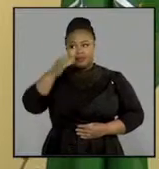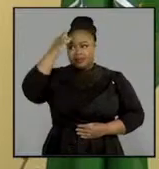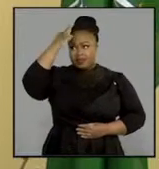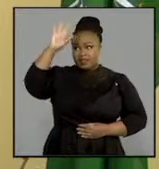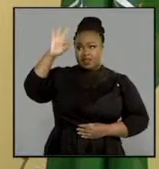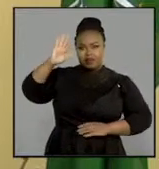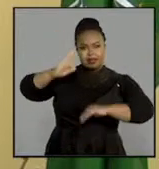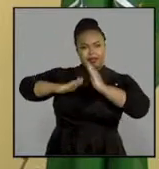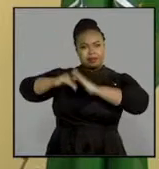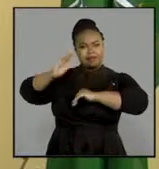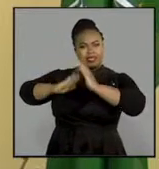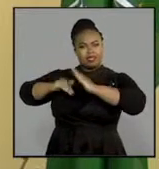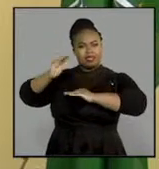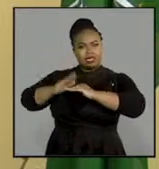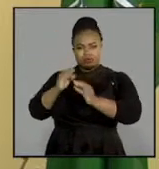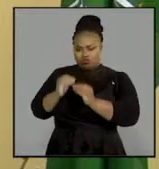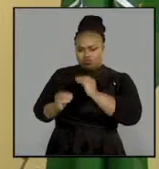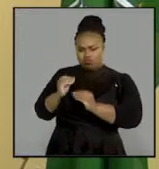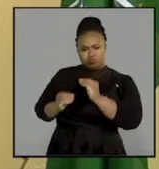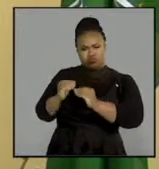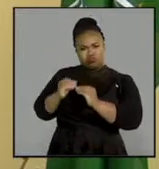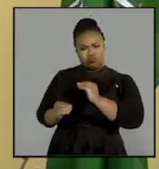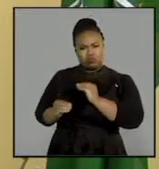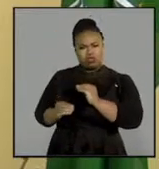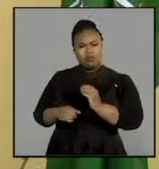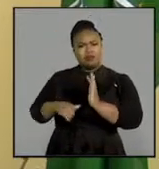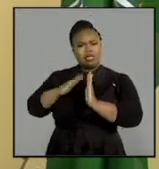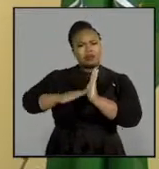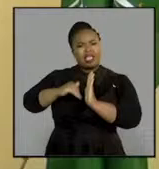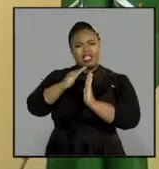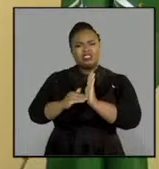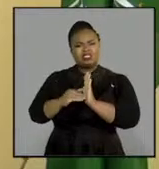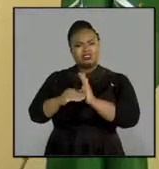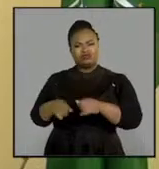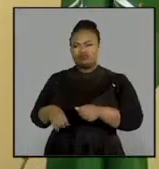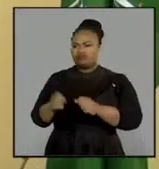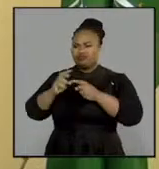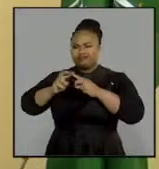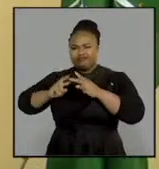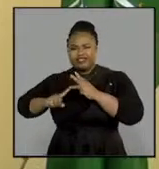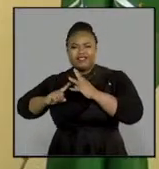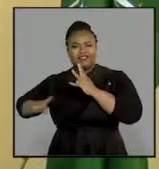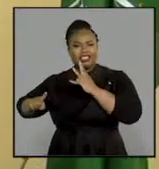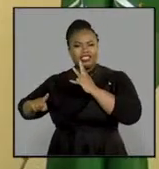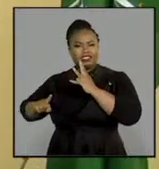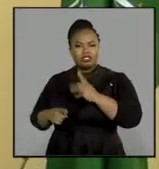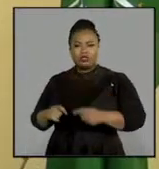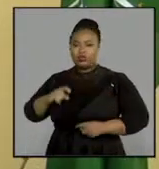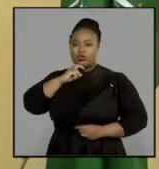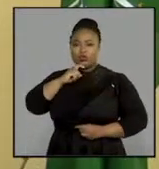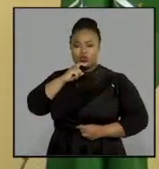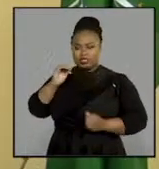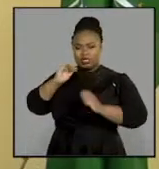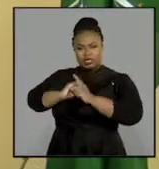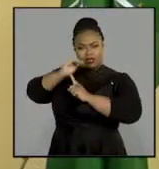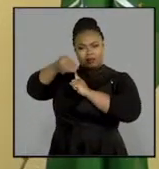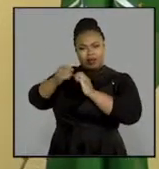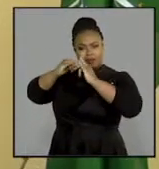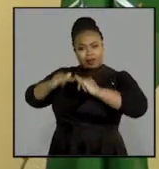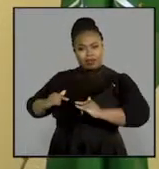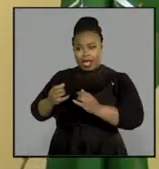12 public buildings have been renovated and repurposed to be used